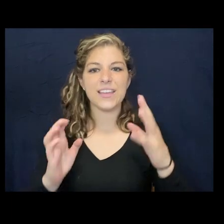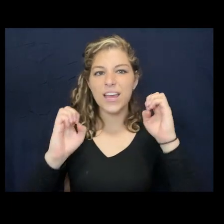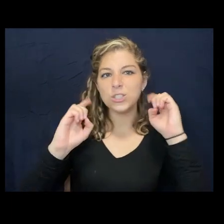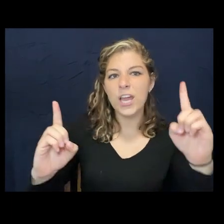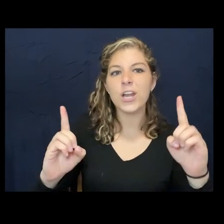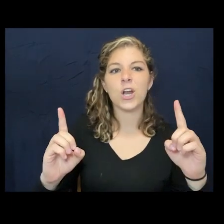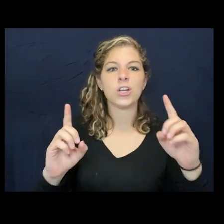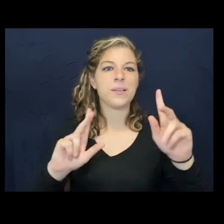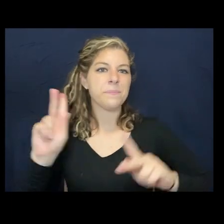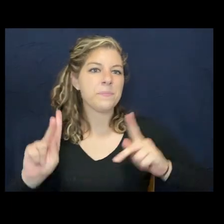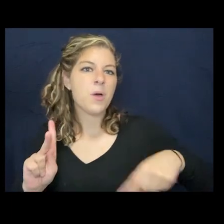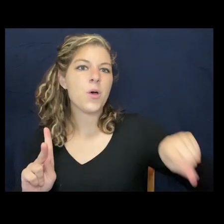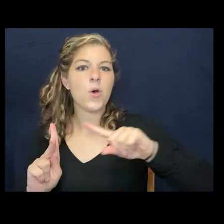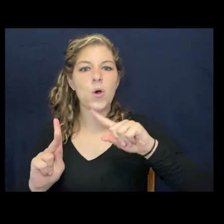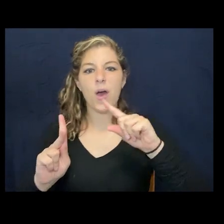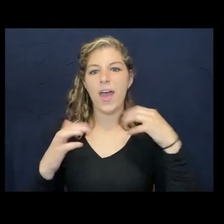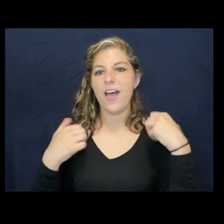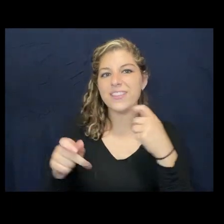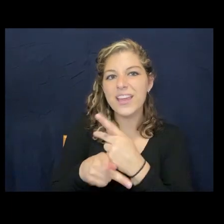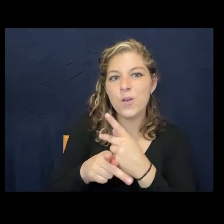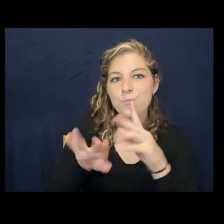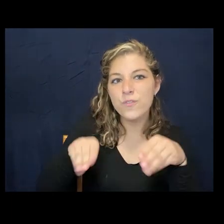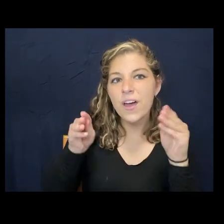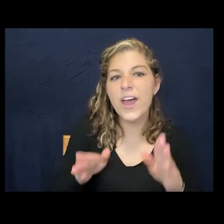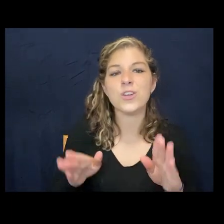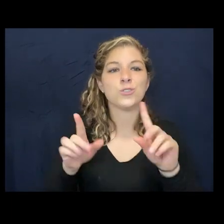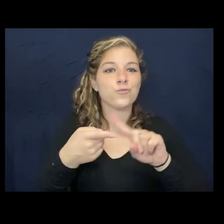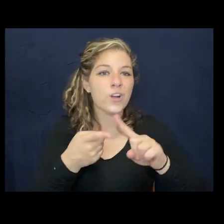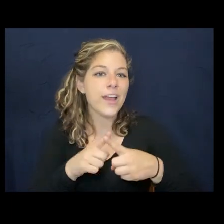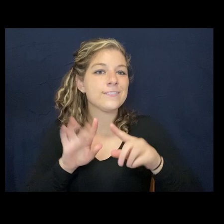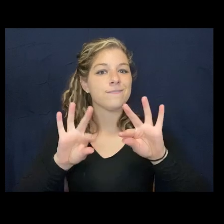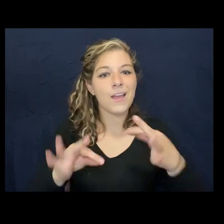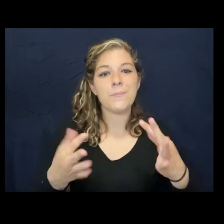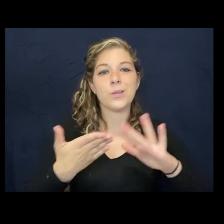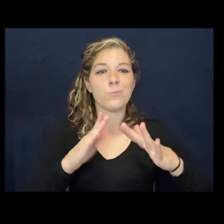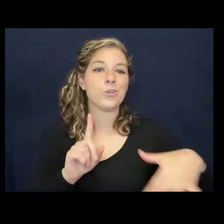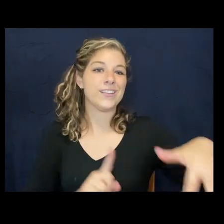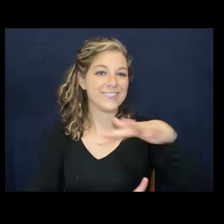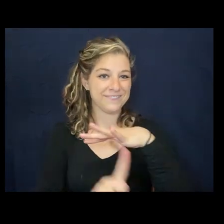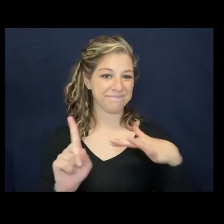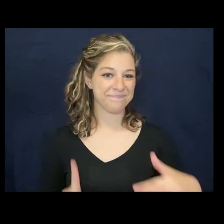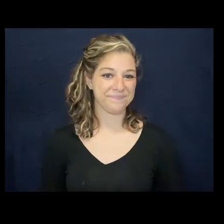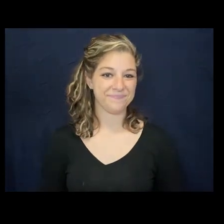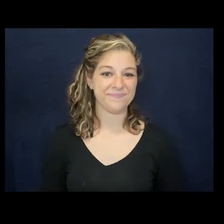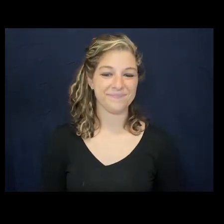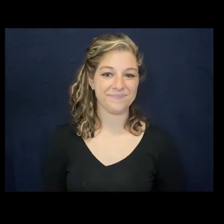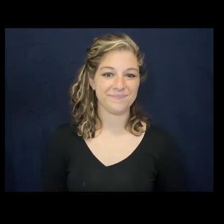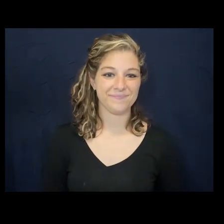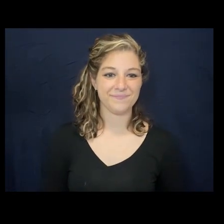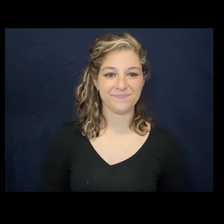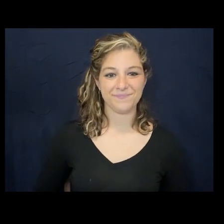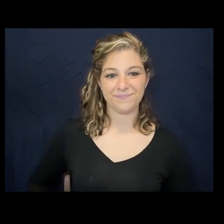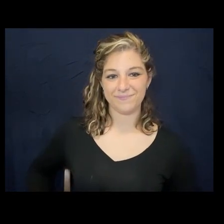educators, artists, healthcare providers, friends, families, and communities.